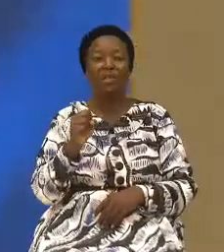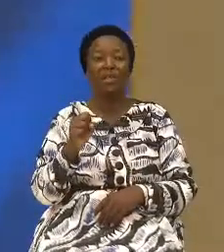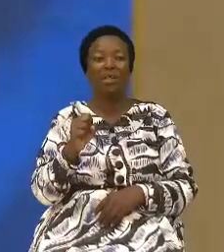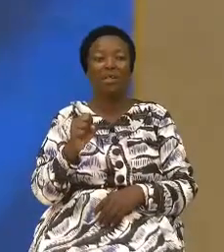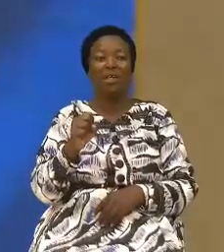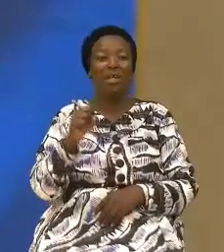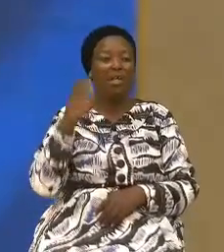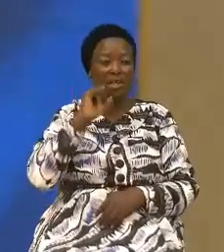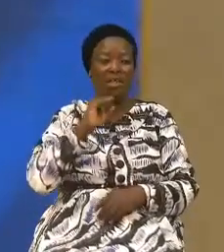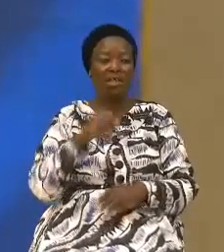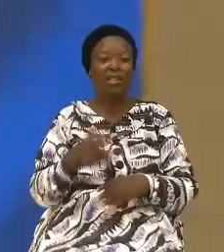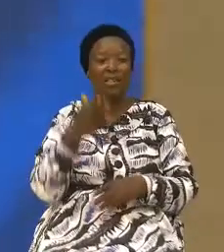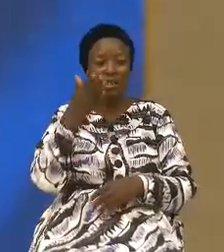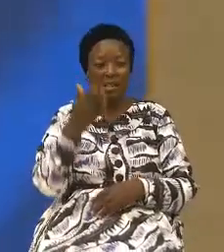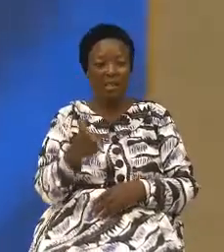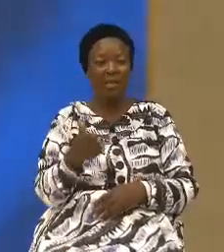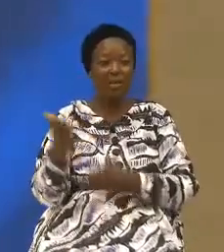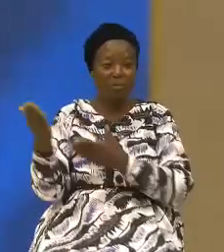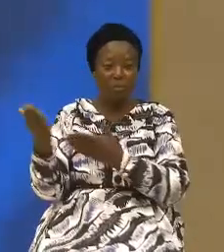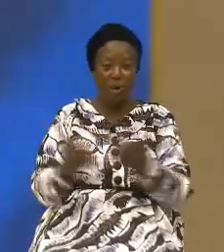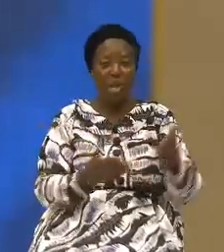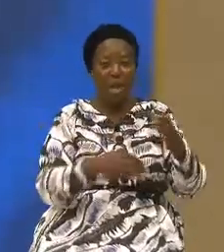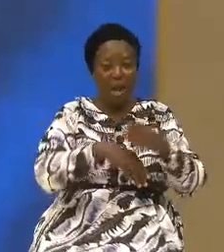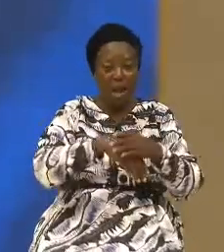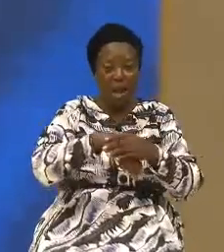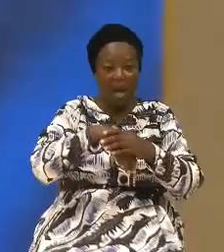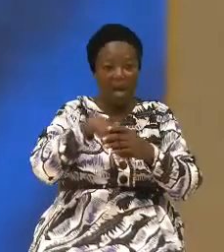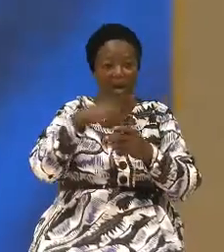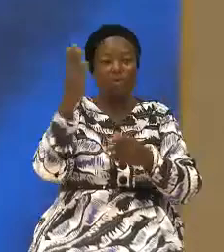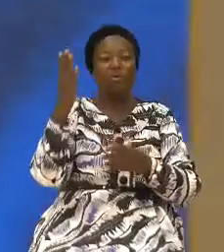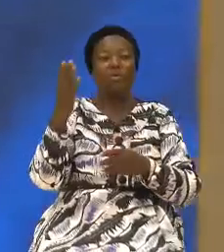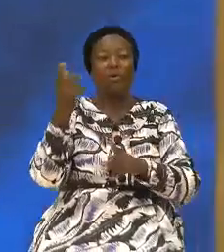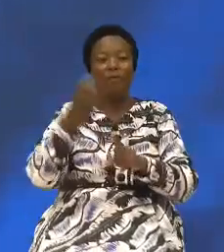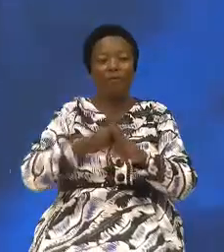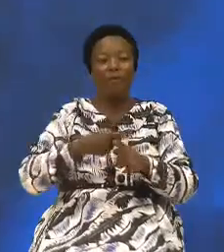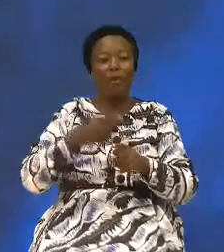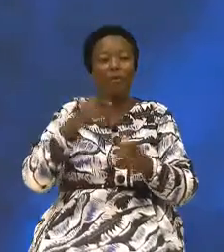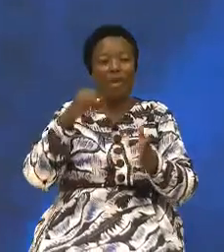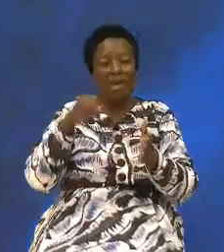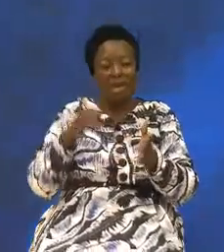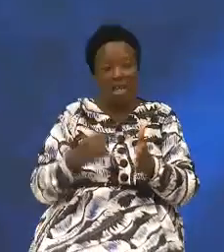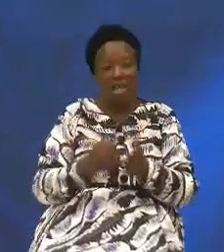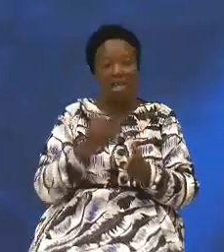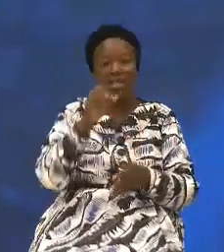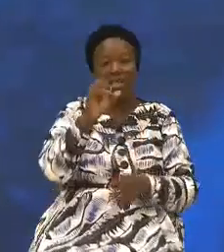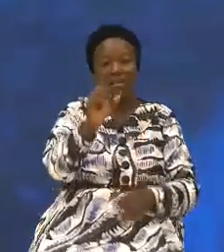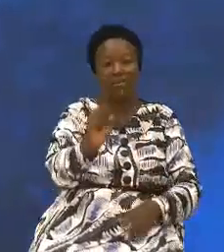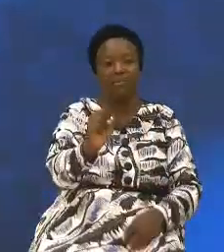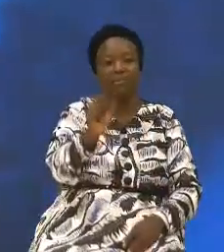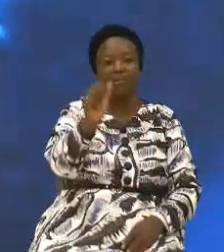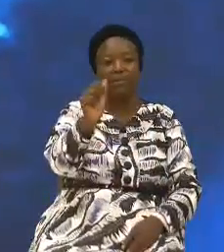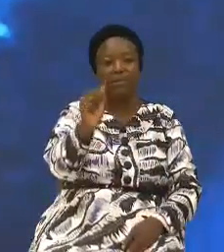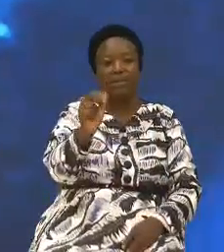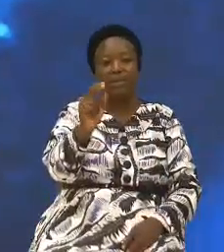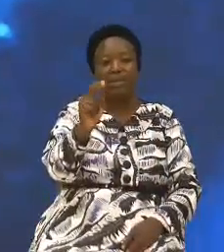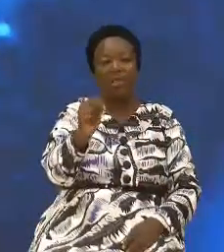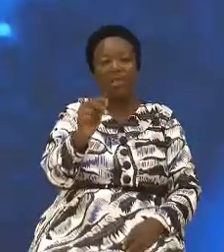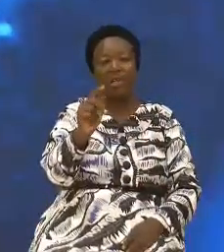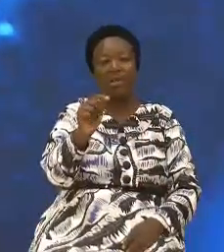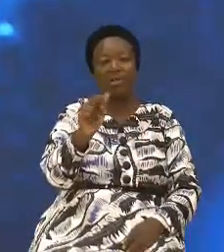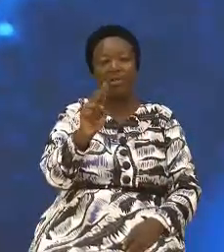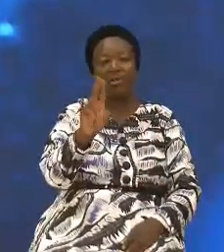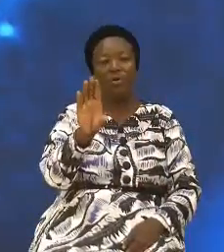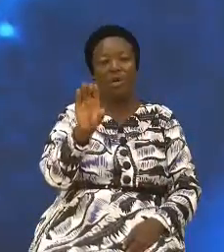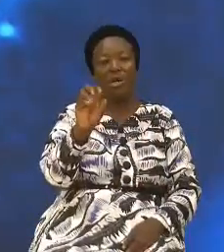issued out of the sanctuary. They issued out of the